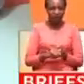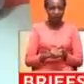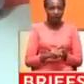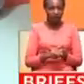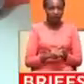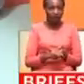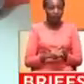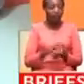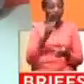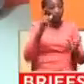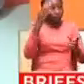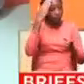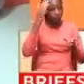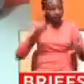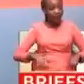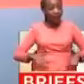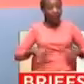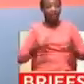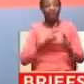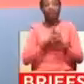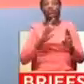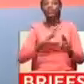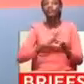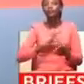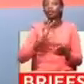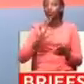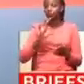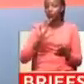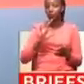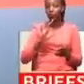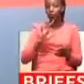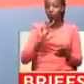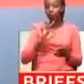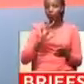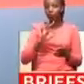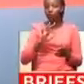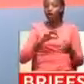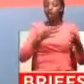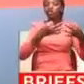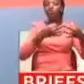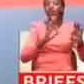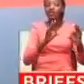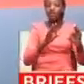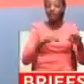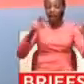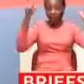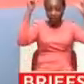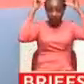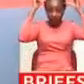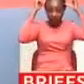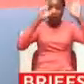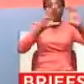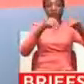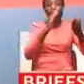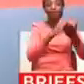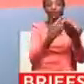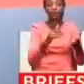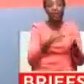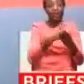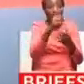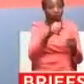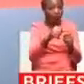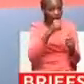life is spiritual. Life is very spiritual. So if the devil offers you something and you